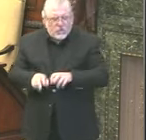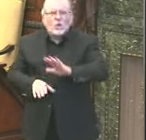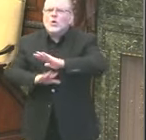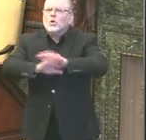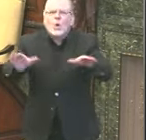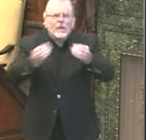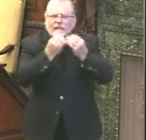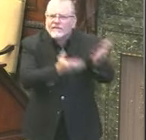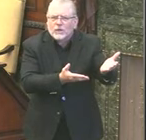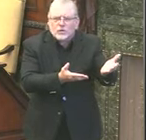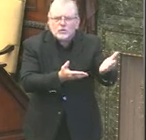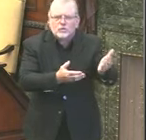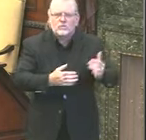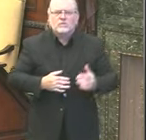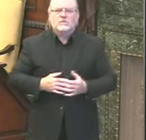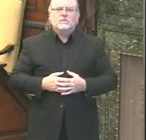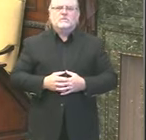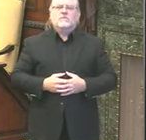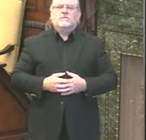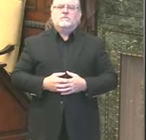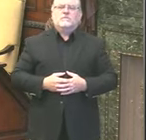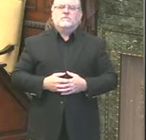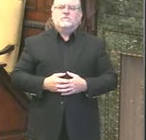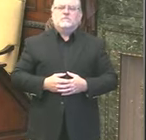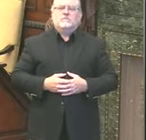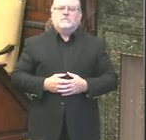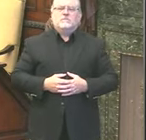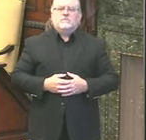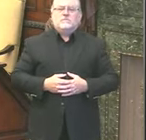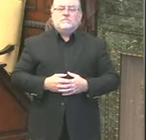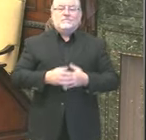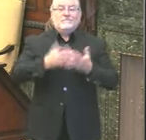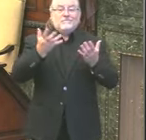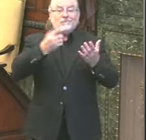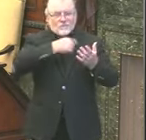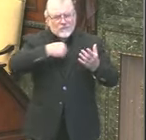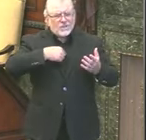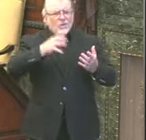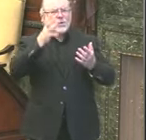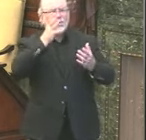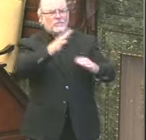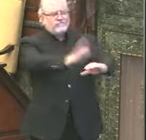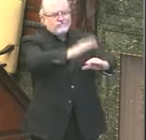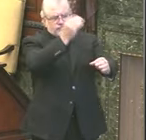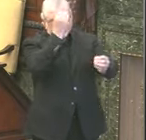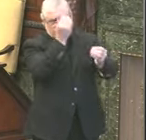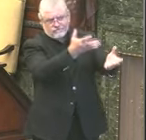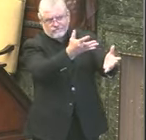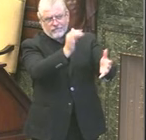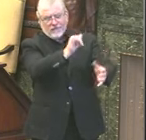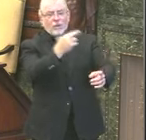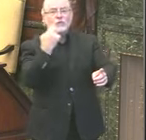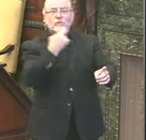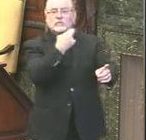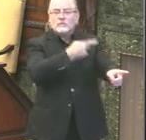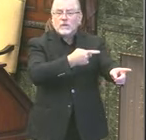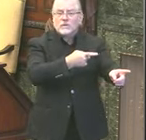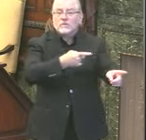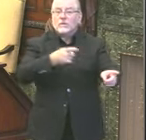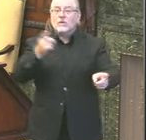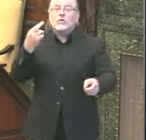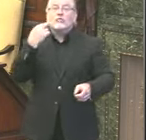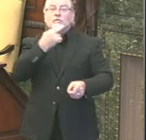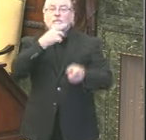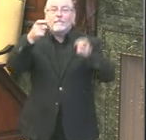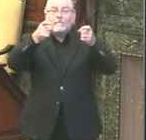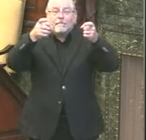311, and we will have a sanitarian visit that restaurant and issue the warning. To restaurant managers, my message is if you don't follow the rules, this